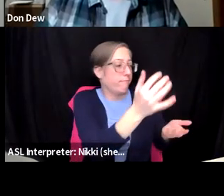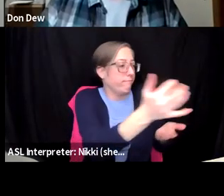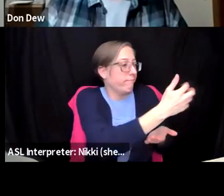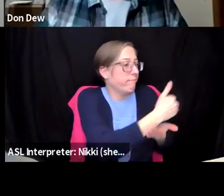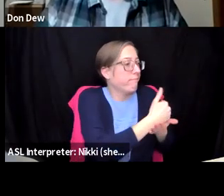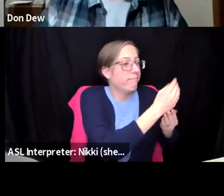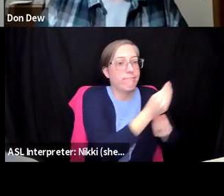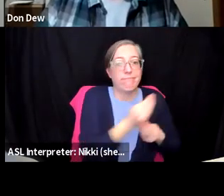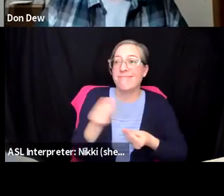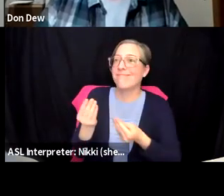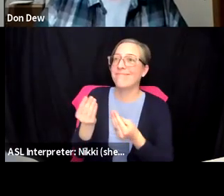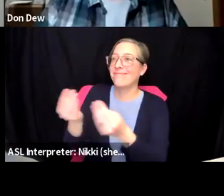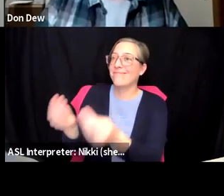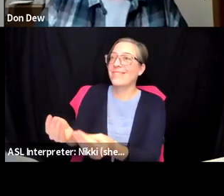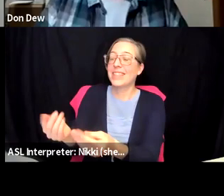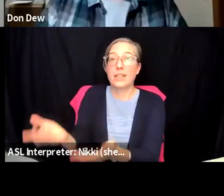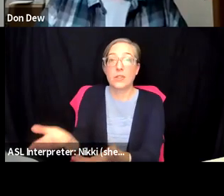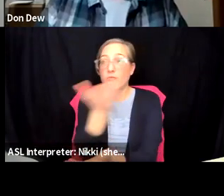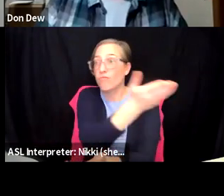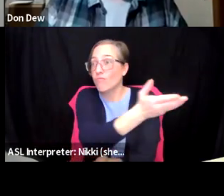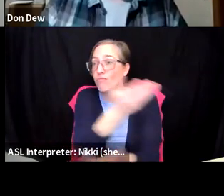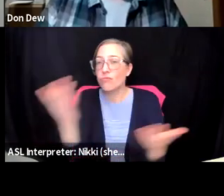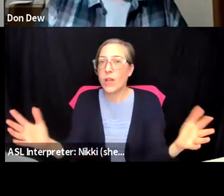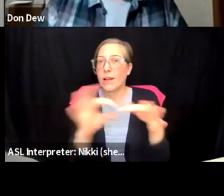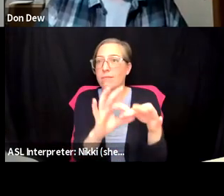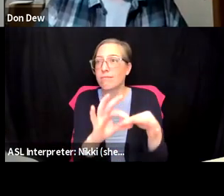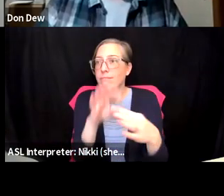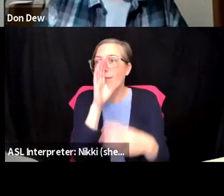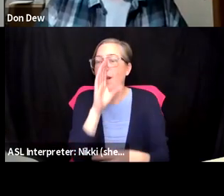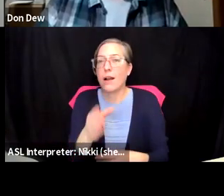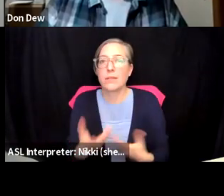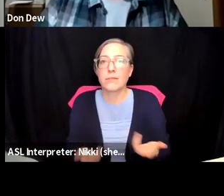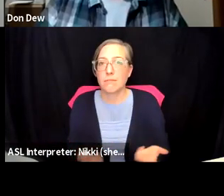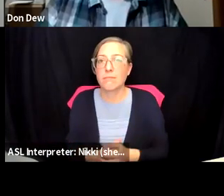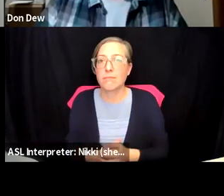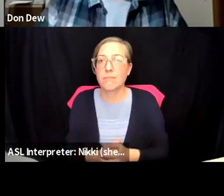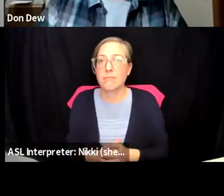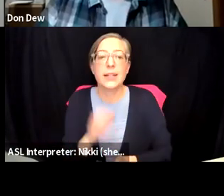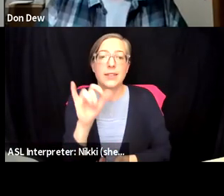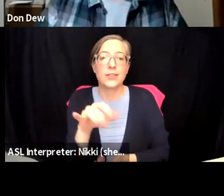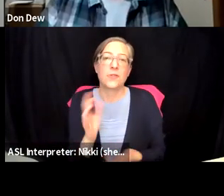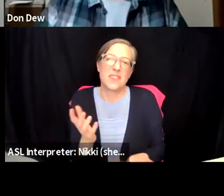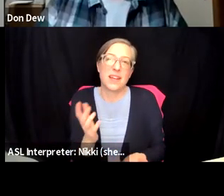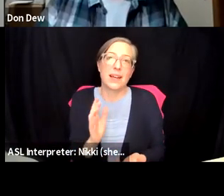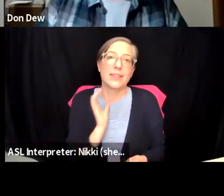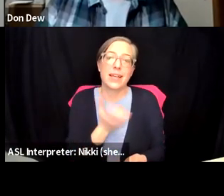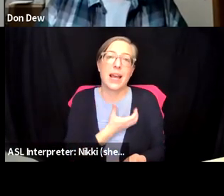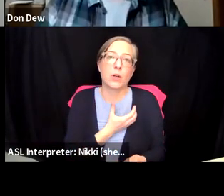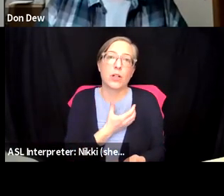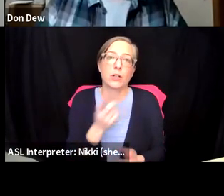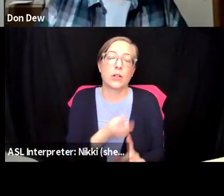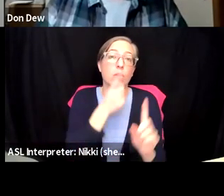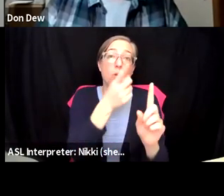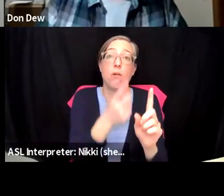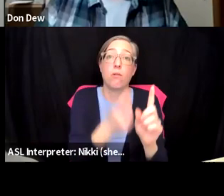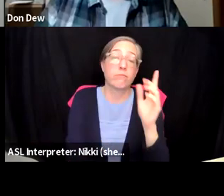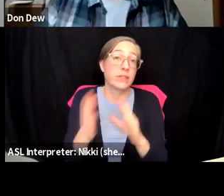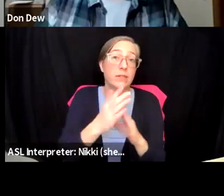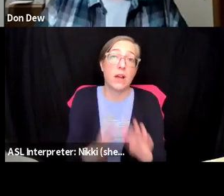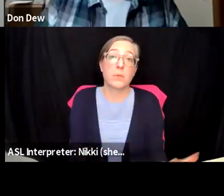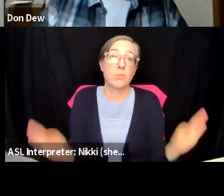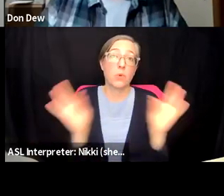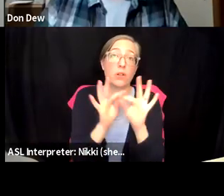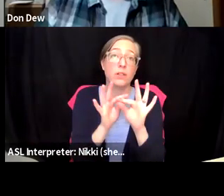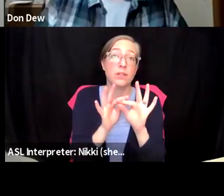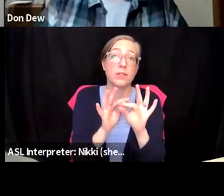for disability services? How do I get the equipment I need? Where are the support groups? Where do I go? And that is the most important thing, that you can